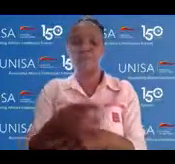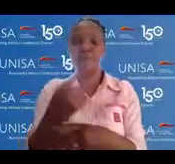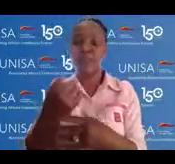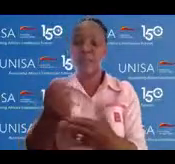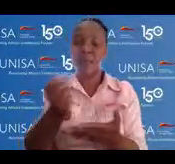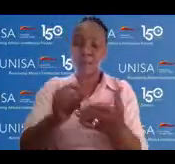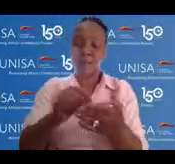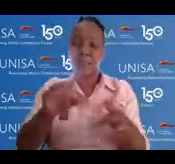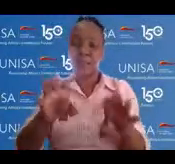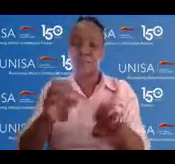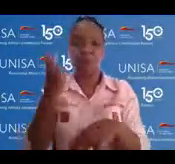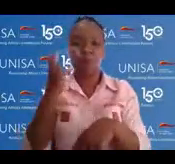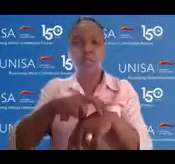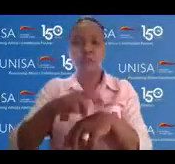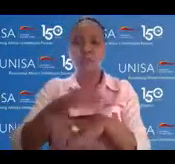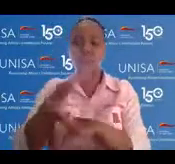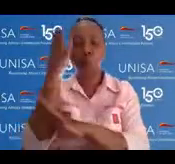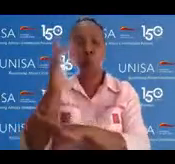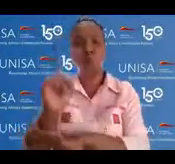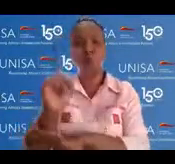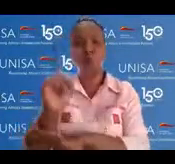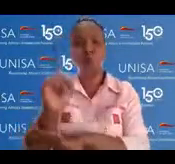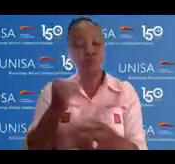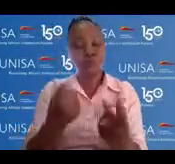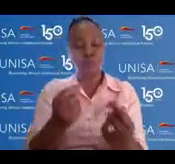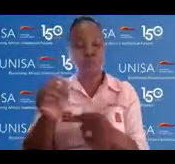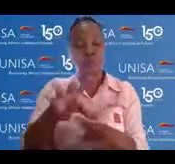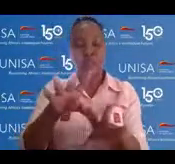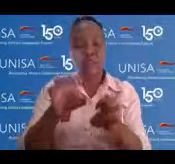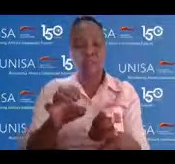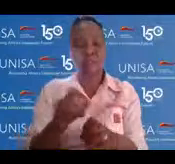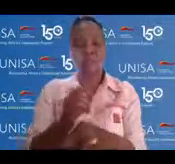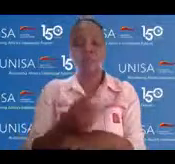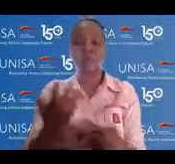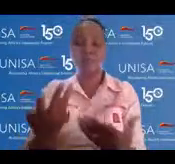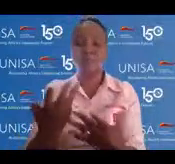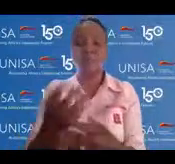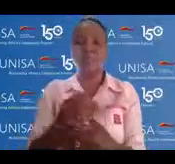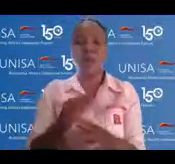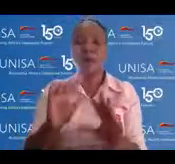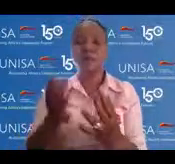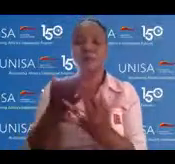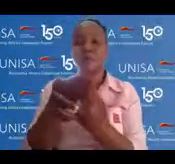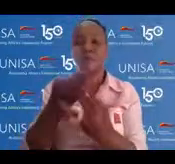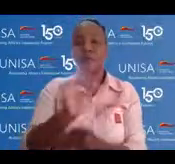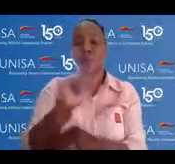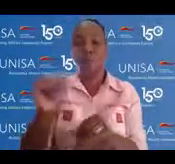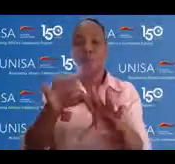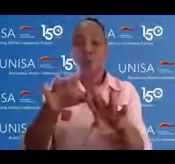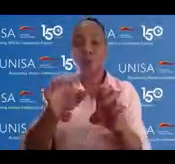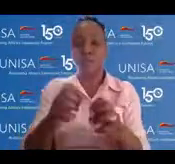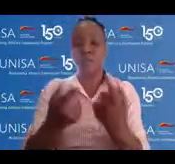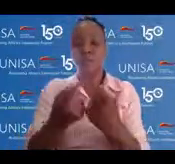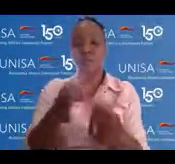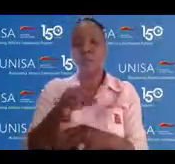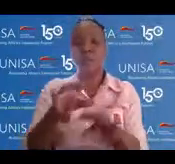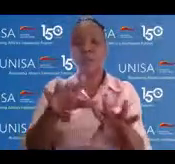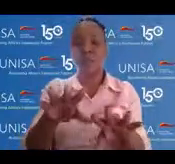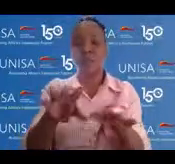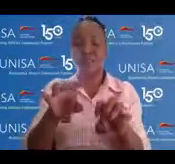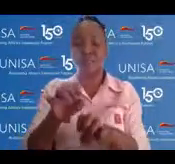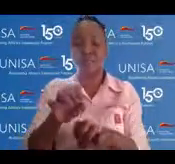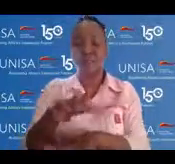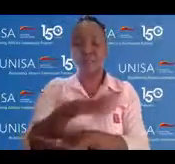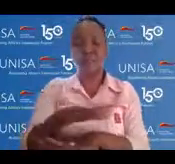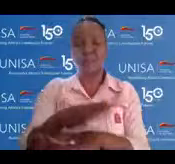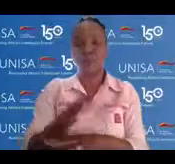need to know when you're writing the exams on the day itself? How do you access your exams from the myExams portal? What type of exams are